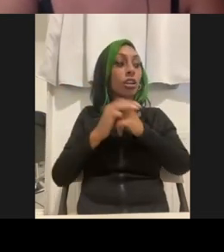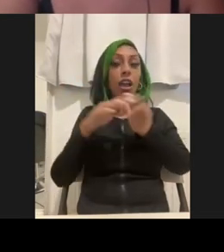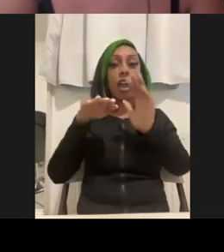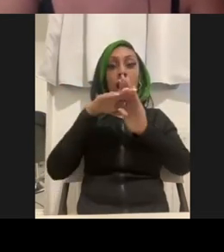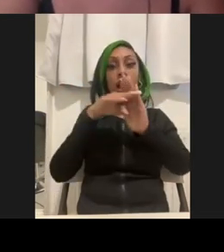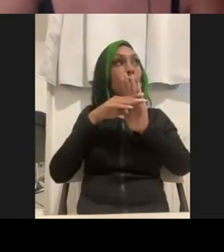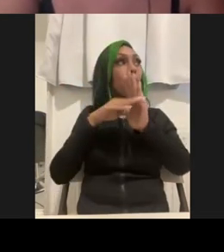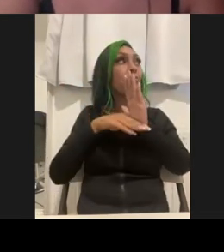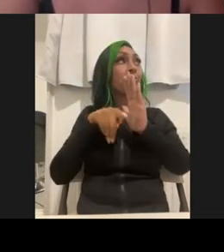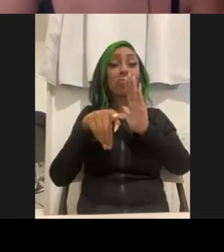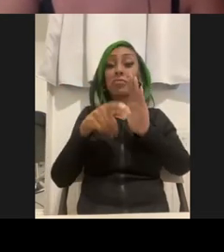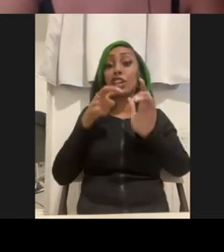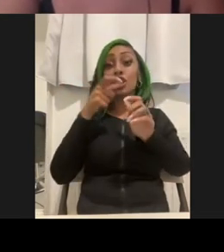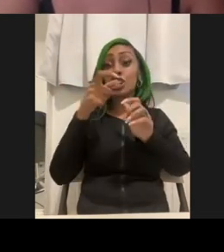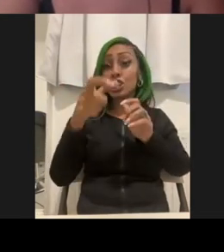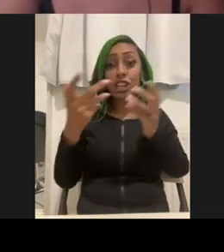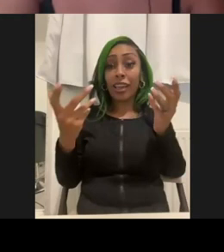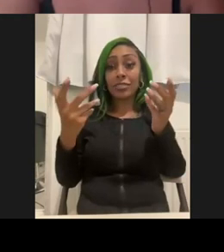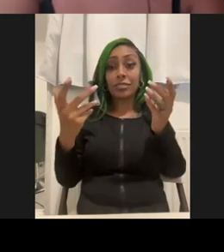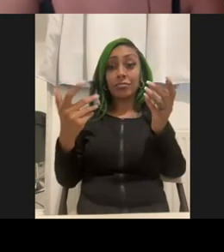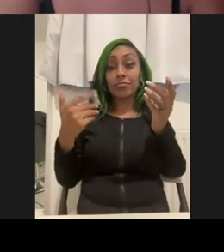could suggest, and indeed